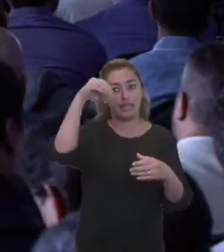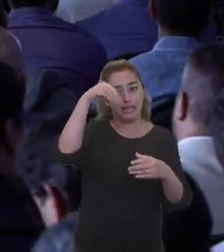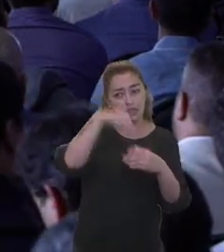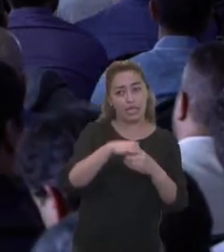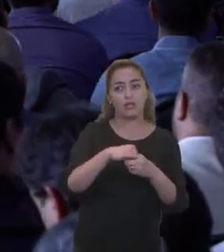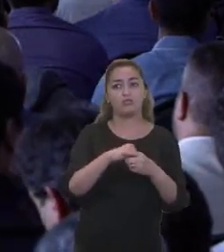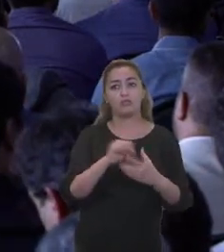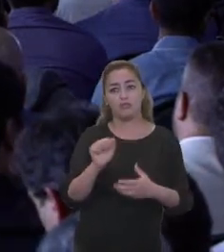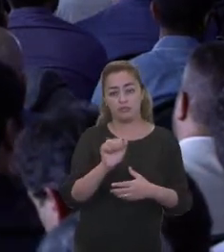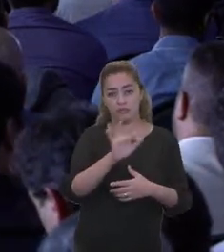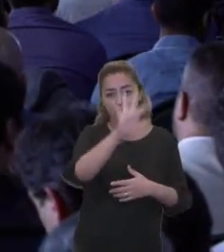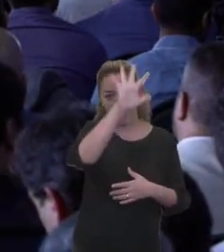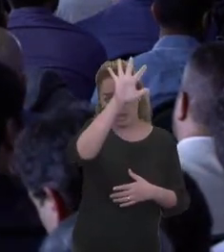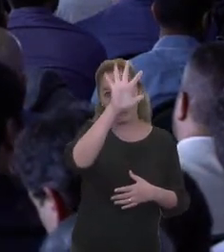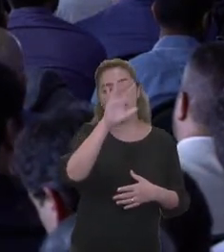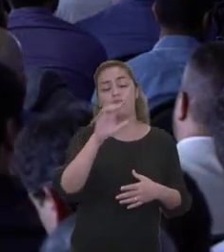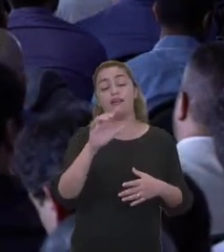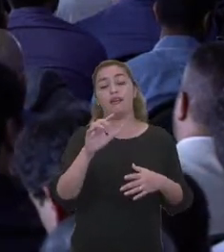shack.